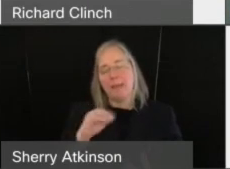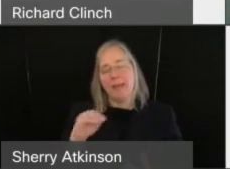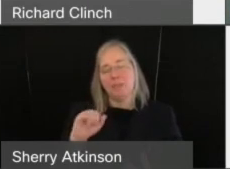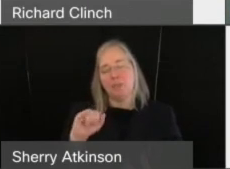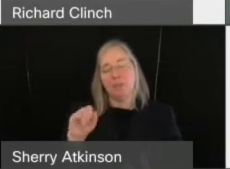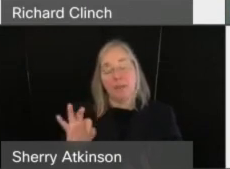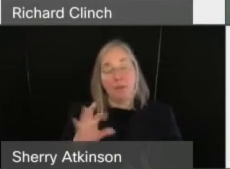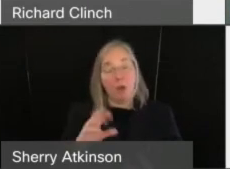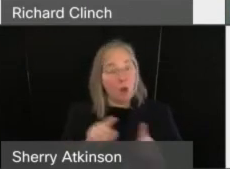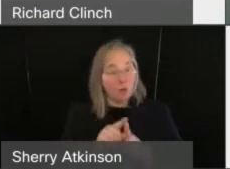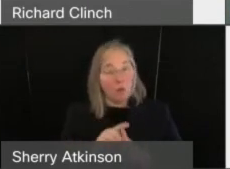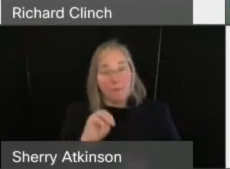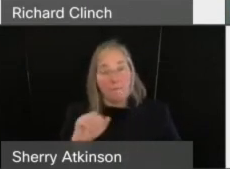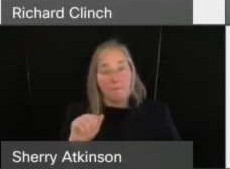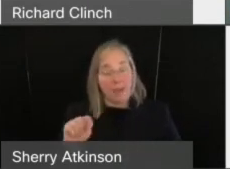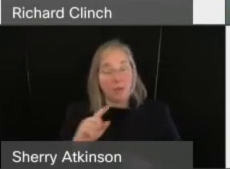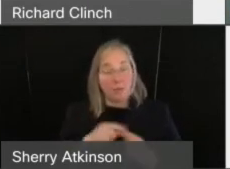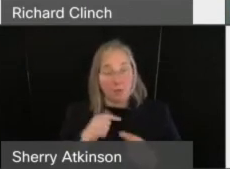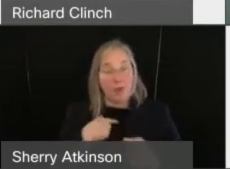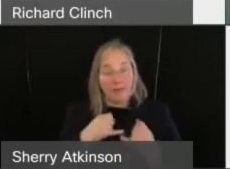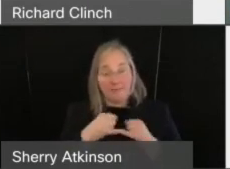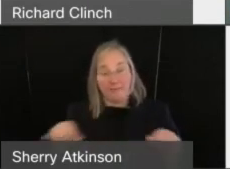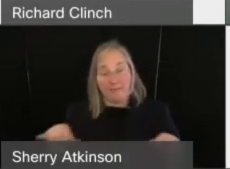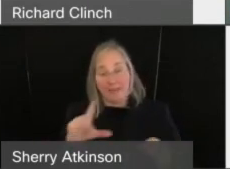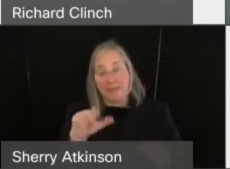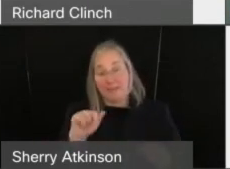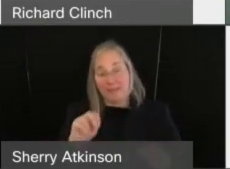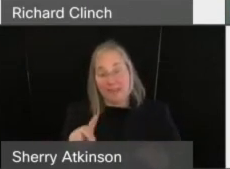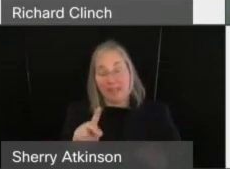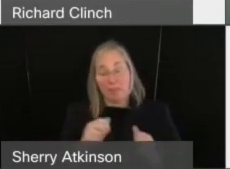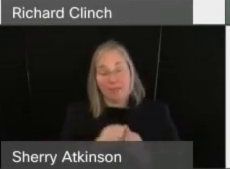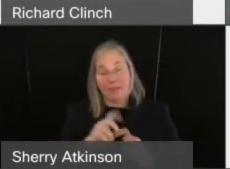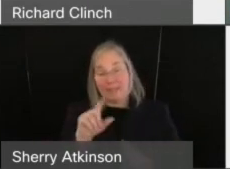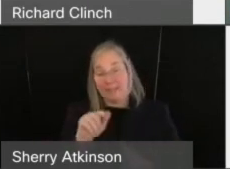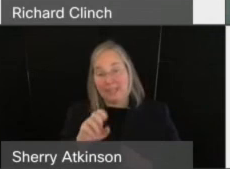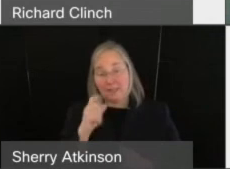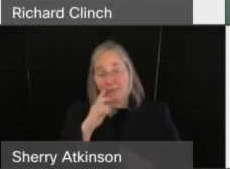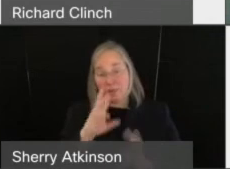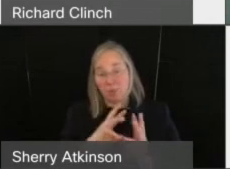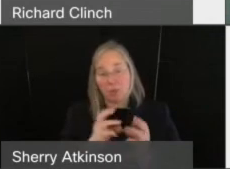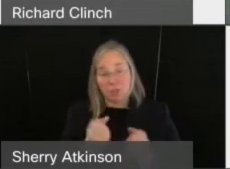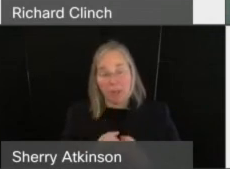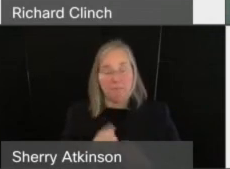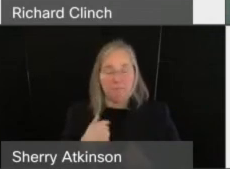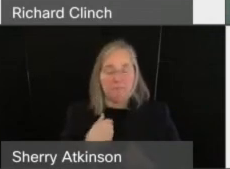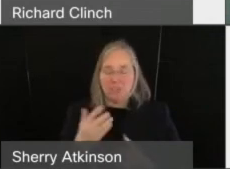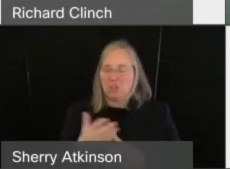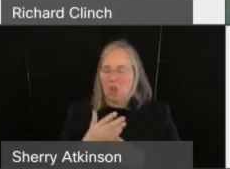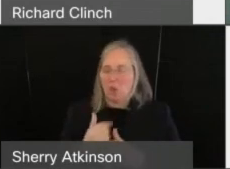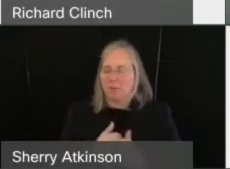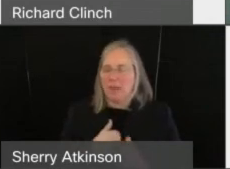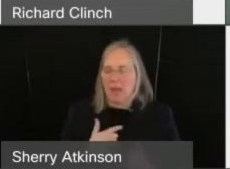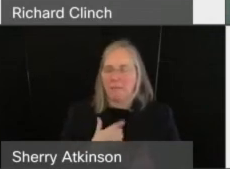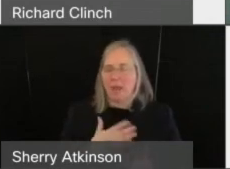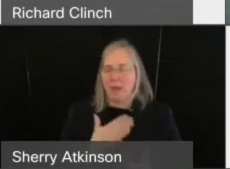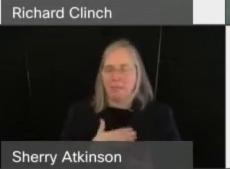have the link of the dates for the workshop, please share with me. I'll be happy to pass on to